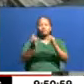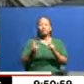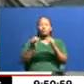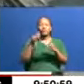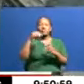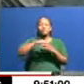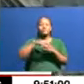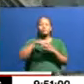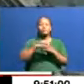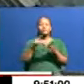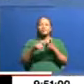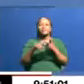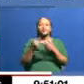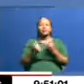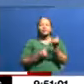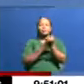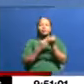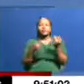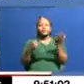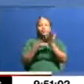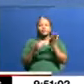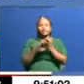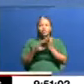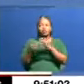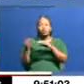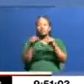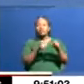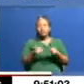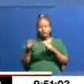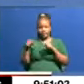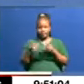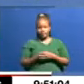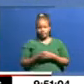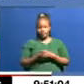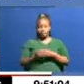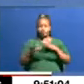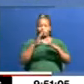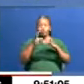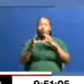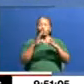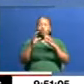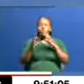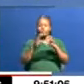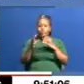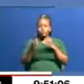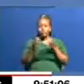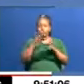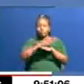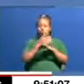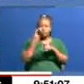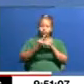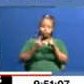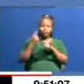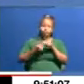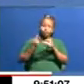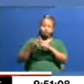automation and the digital strategy. As you have seen in our communications over the years, we have been